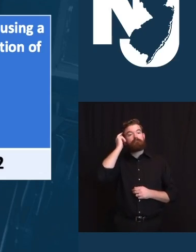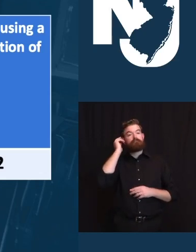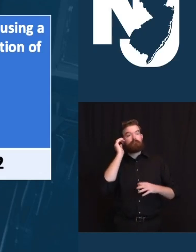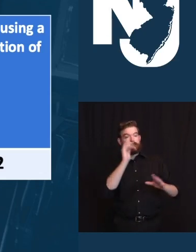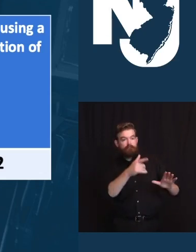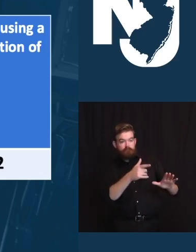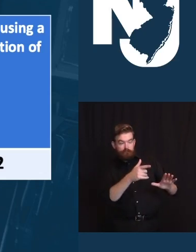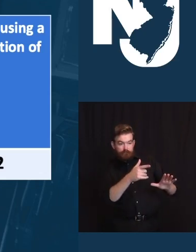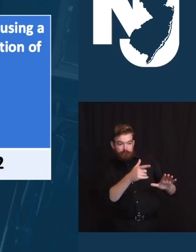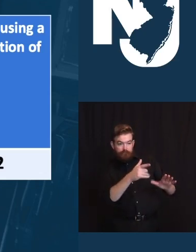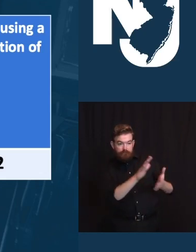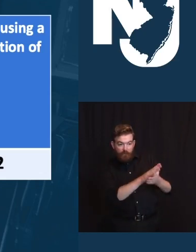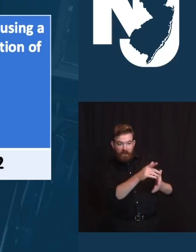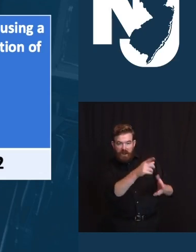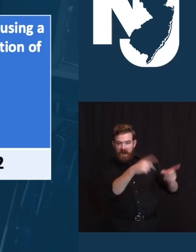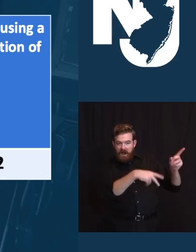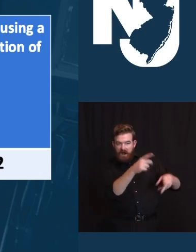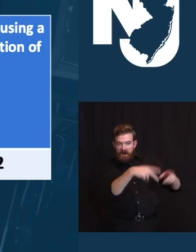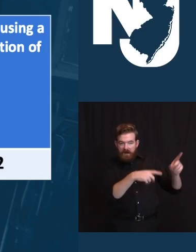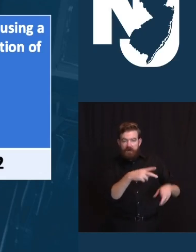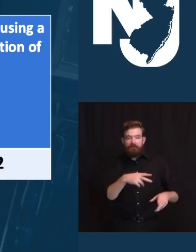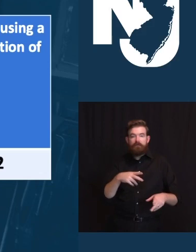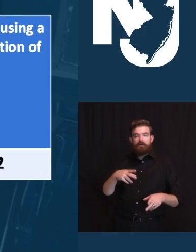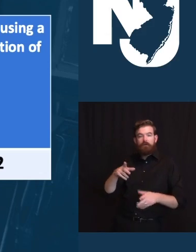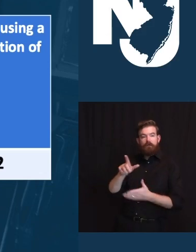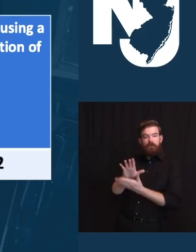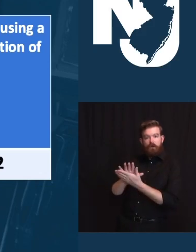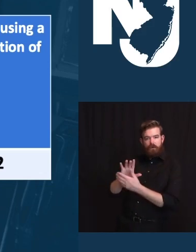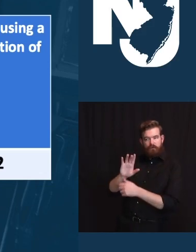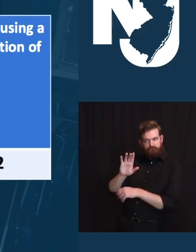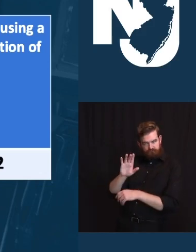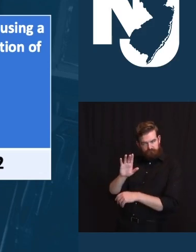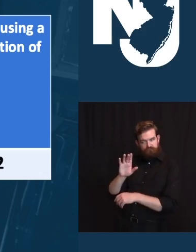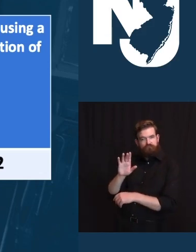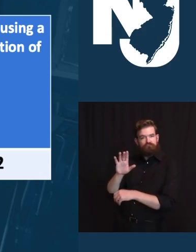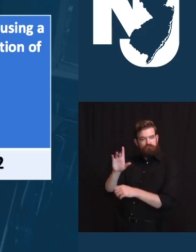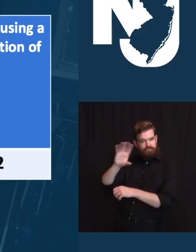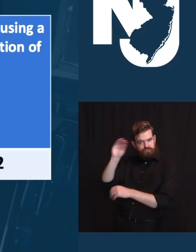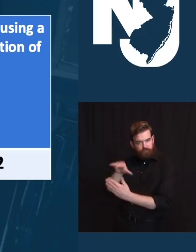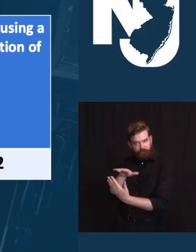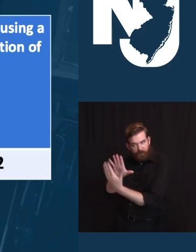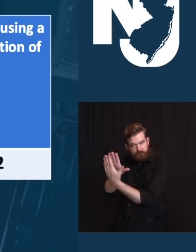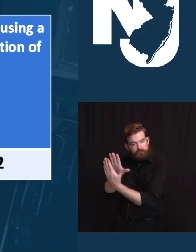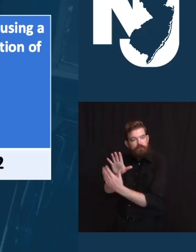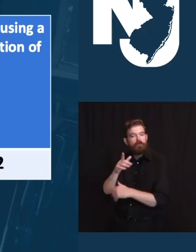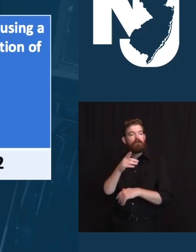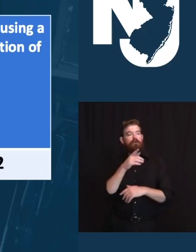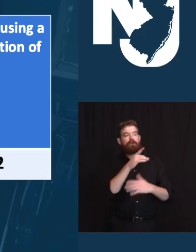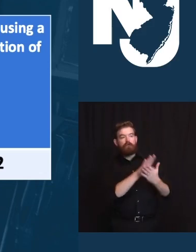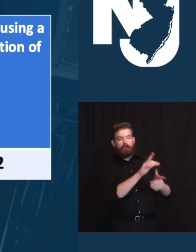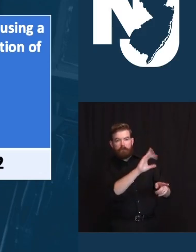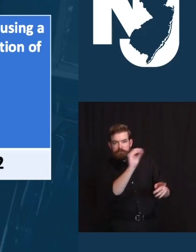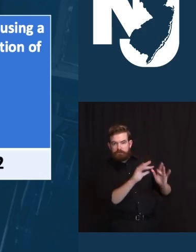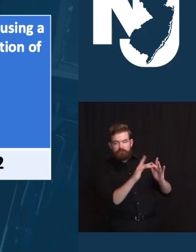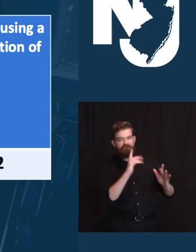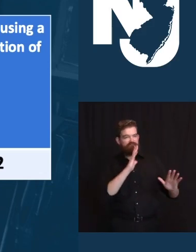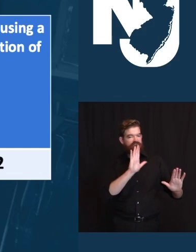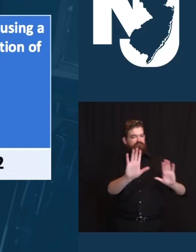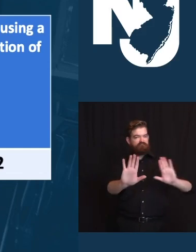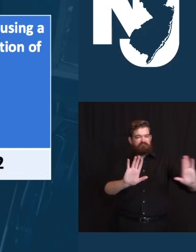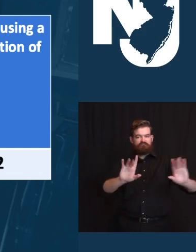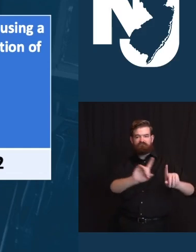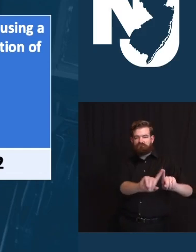remote. I know Commissioner Kevin Deemer and his team are pushing to get every plan approved on time, and I have every confidence that our school year will get